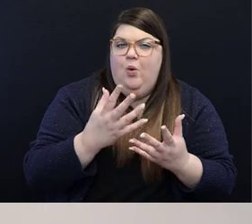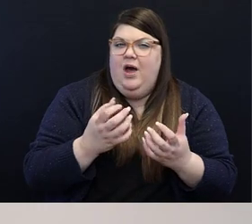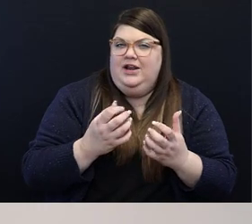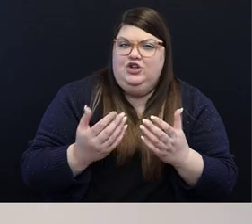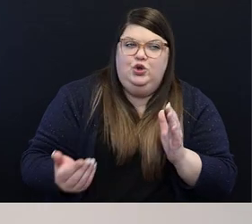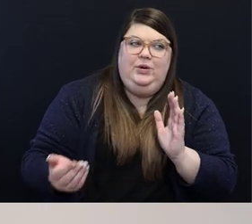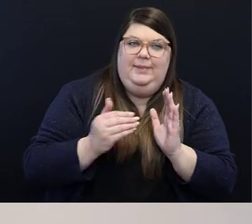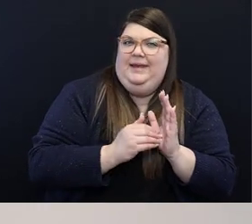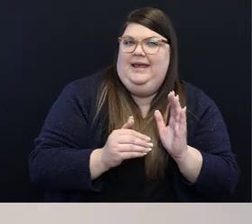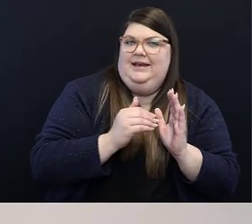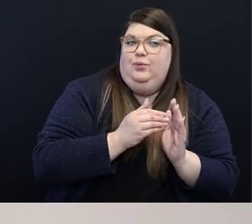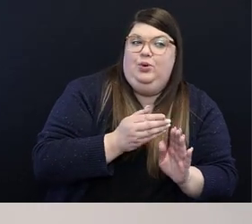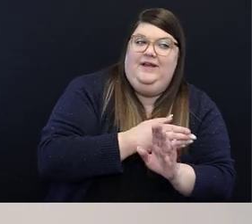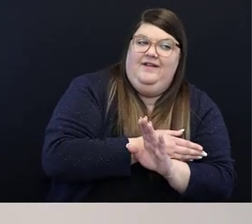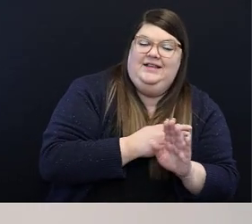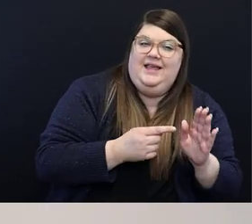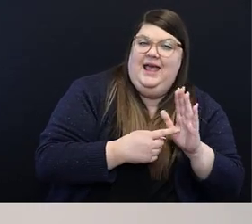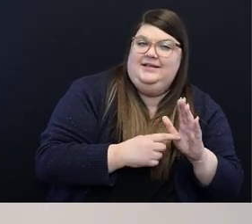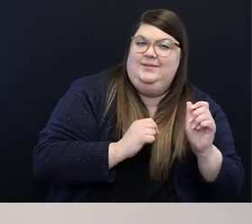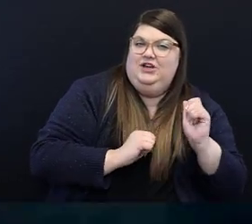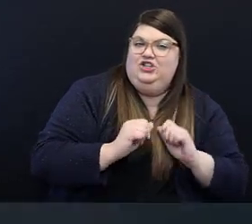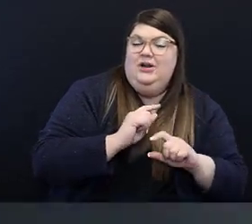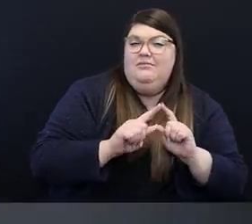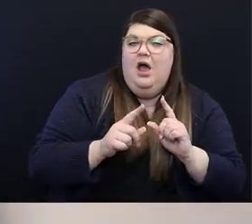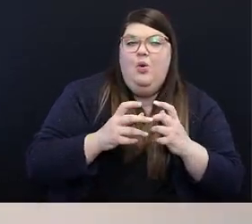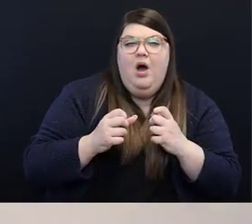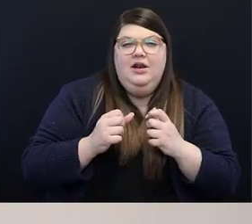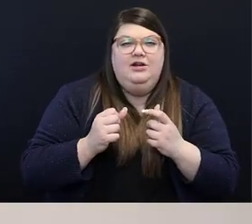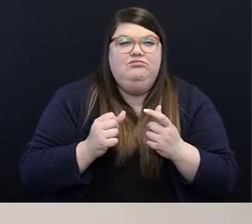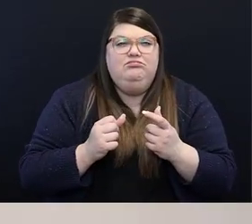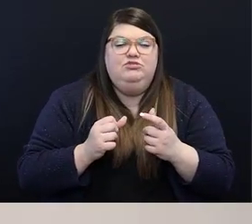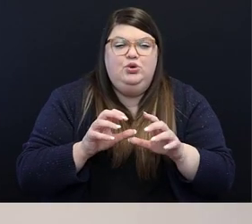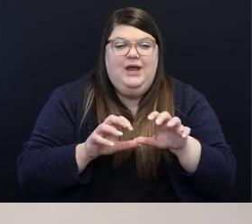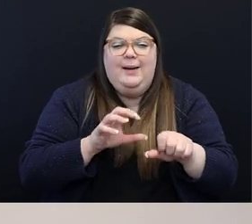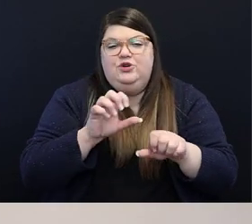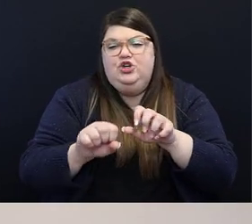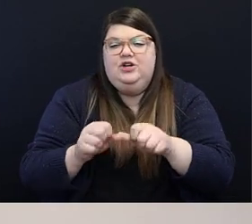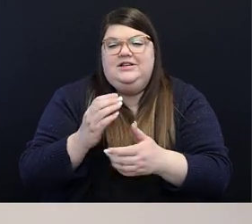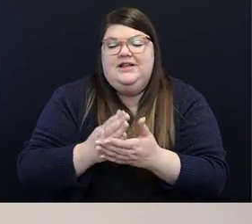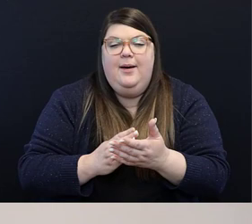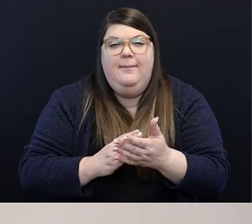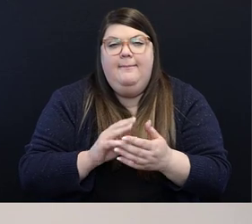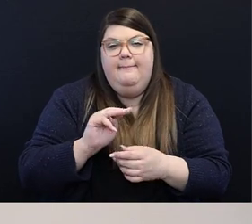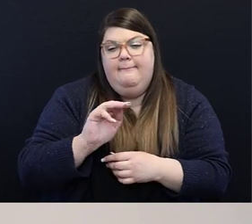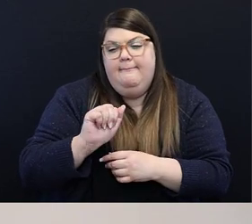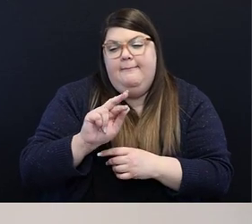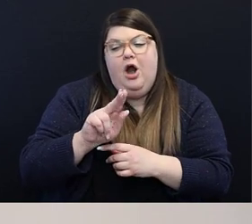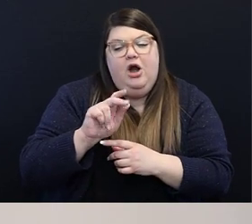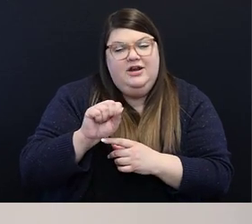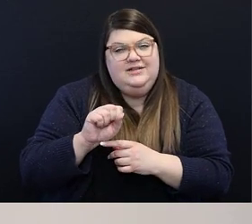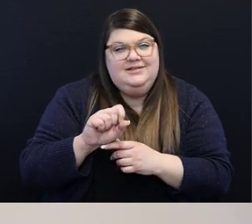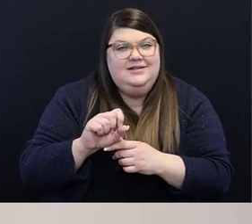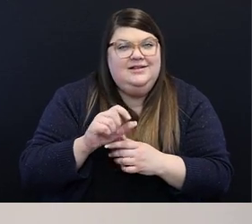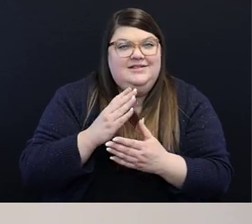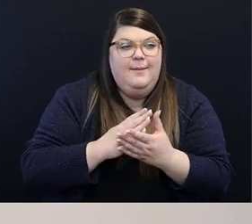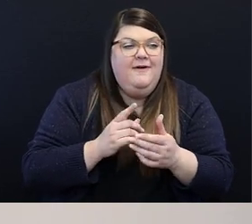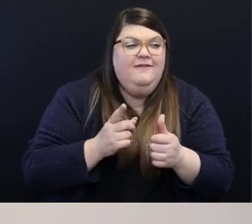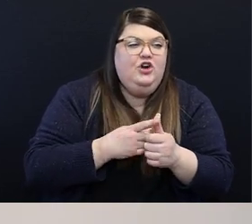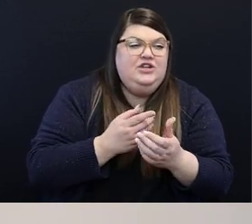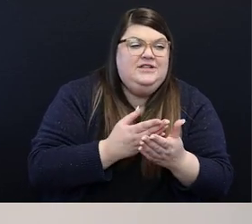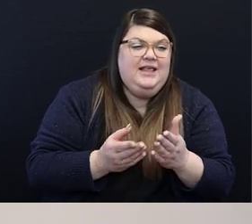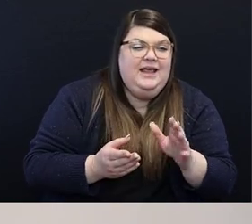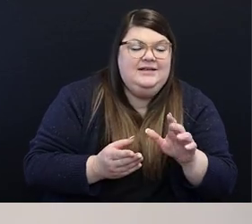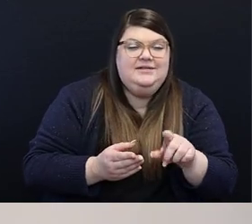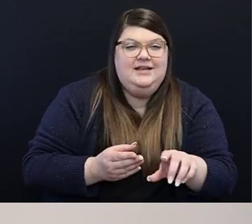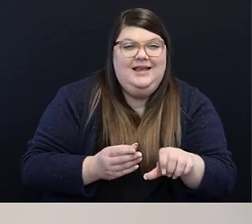previous exhibitions, but wanting to capture certain marks, like certain firsts that were important to understanding where